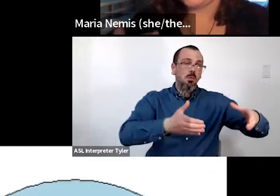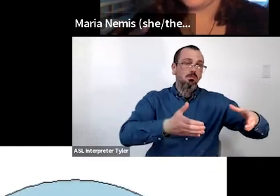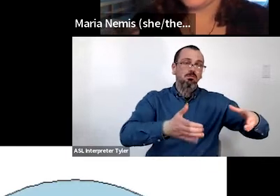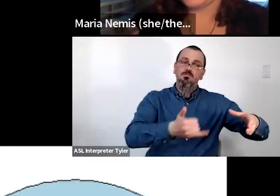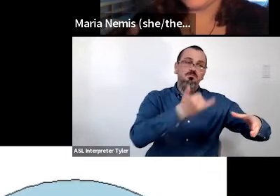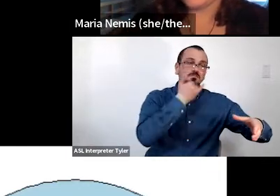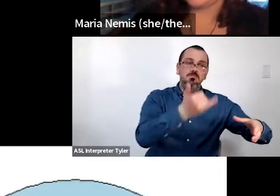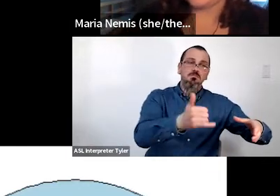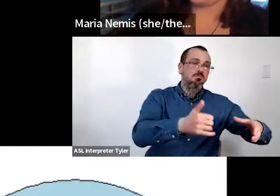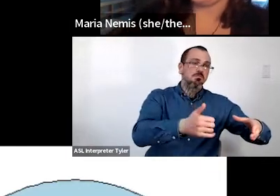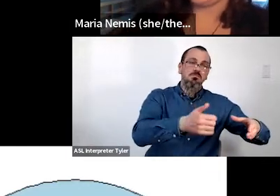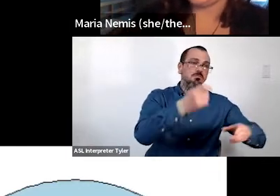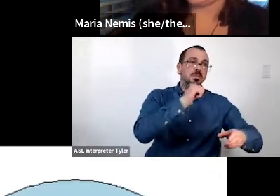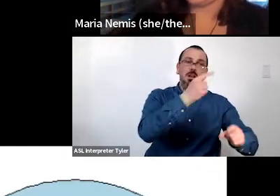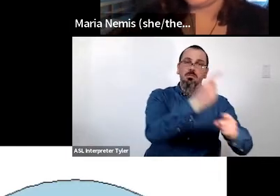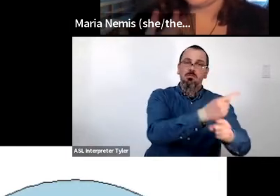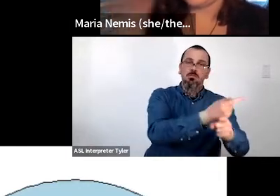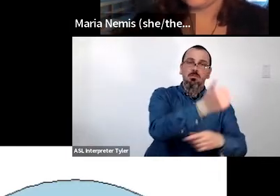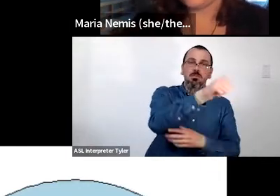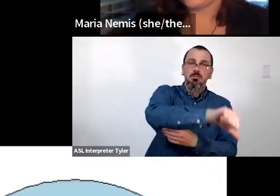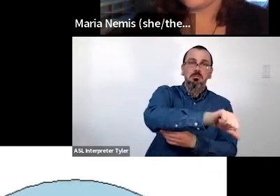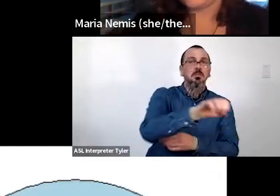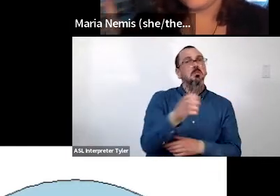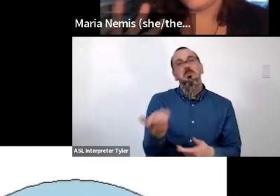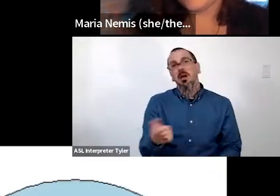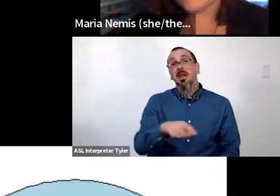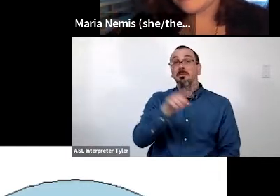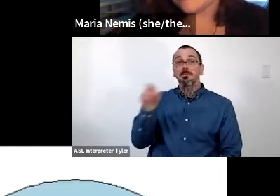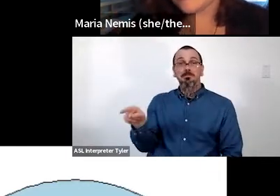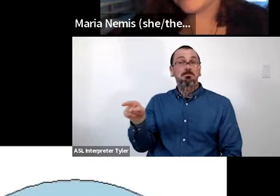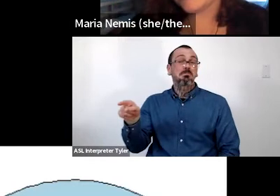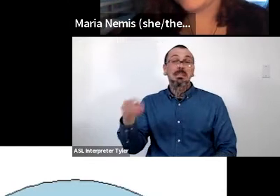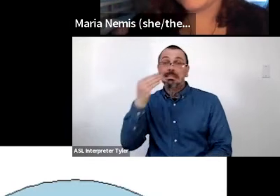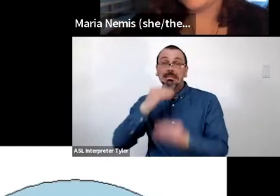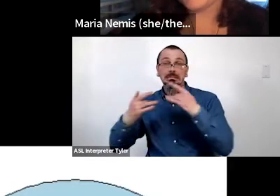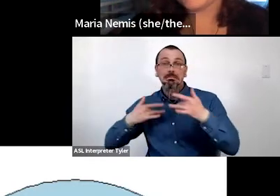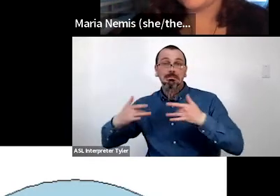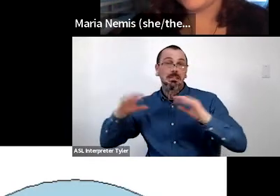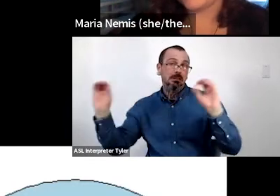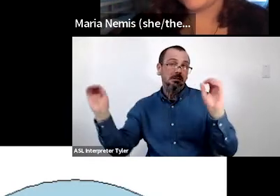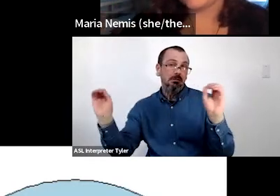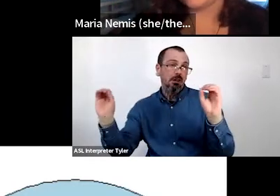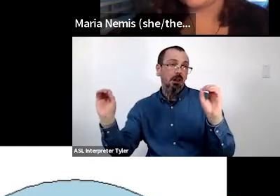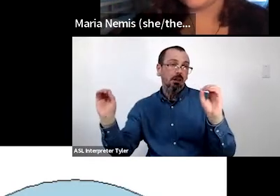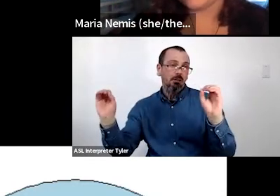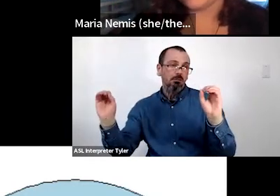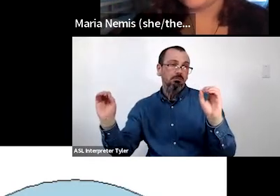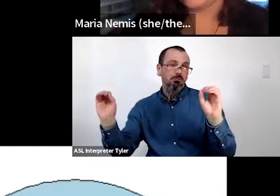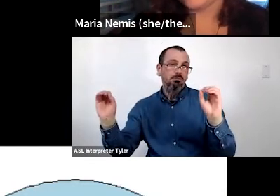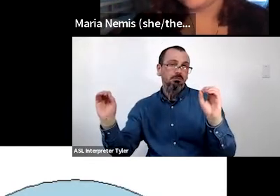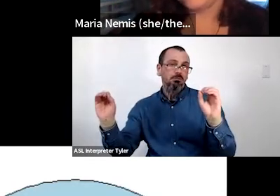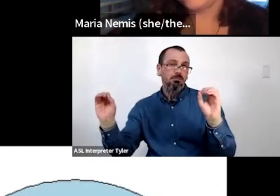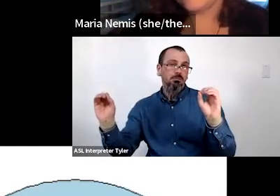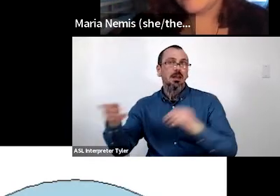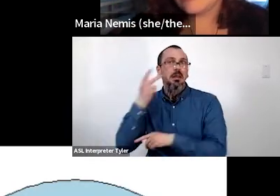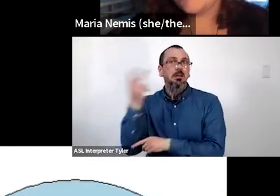are the left bubbles and no eating disorder concerns are in the right bubble. On the right-hand side of the slide is the same breakdown, but within the not wrongfully denied